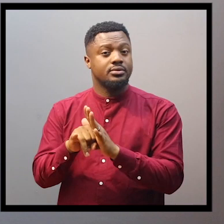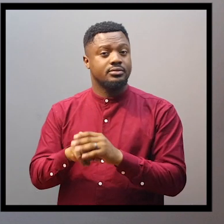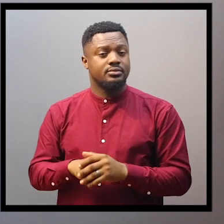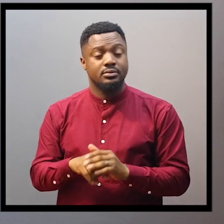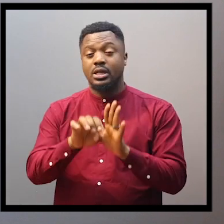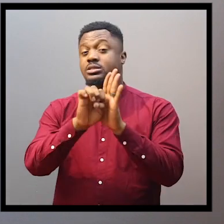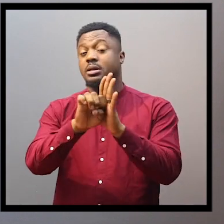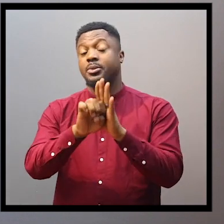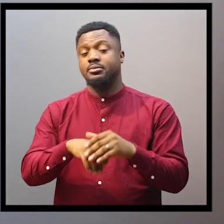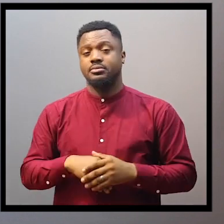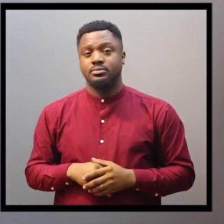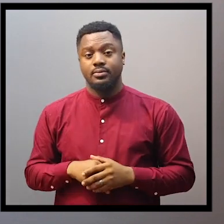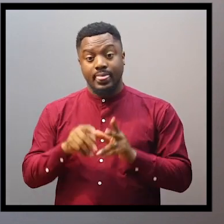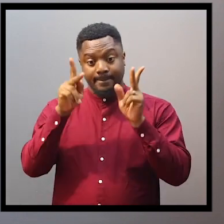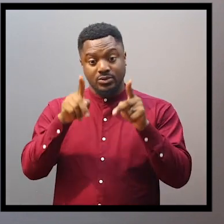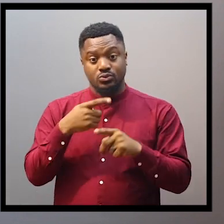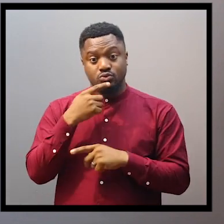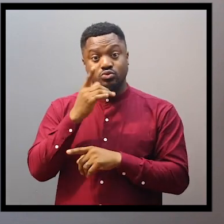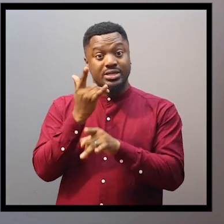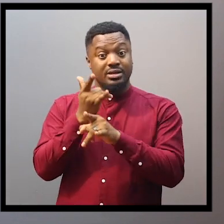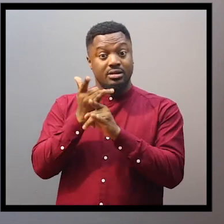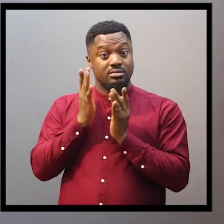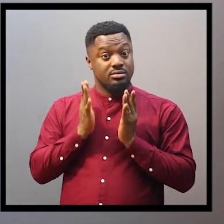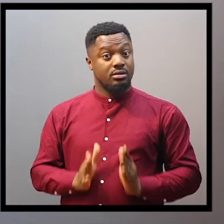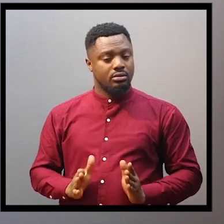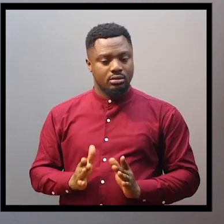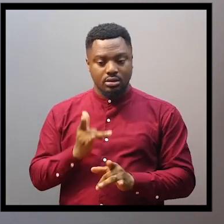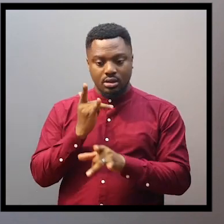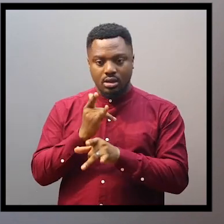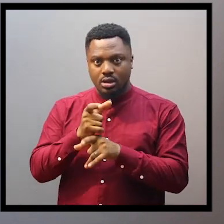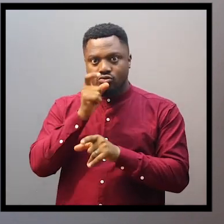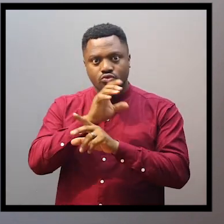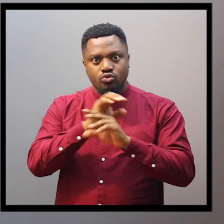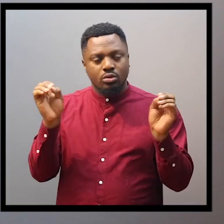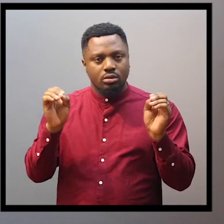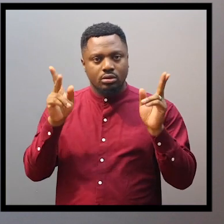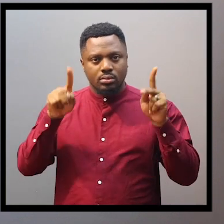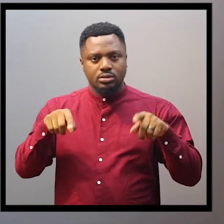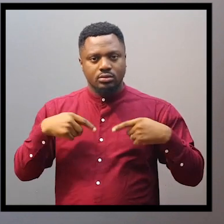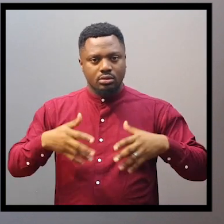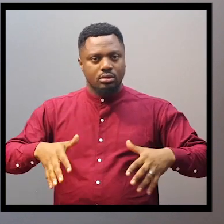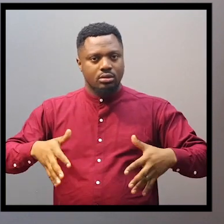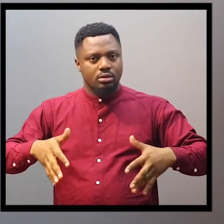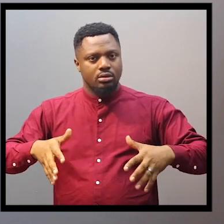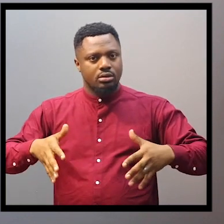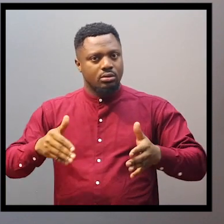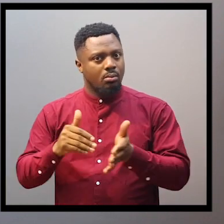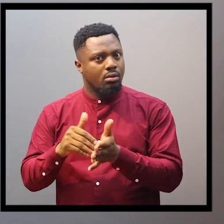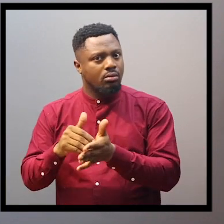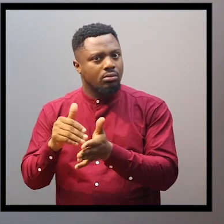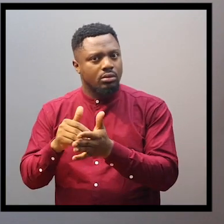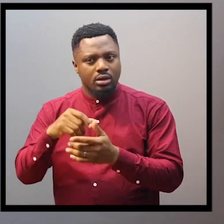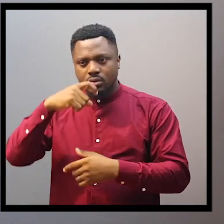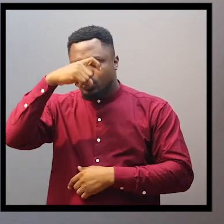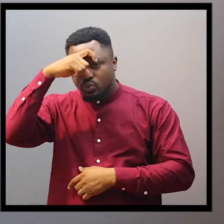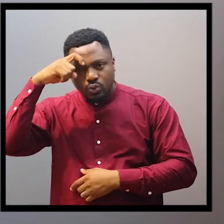time. For example, for people who use alcohol, if they don't use the alcohol, their hands may start shaking, they